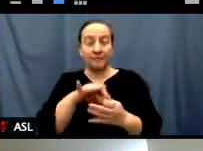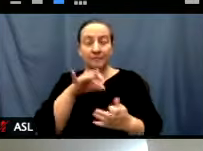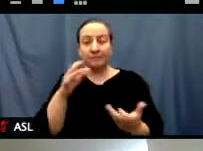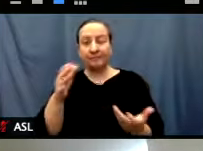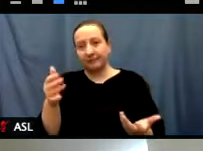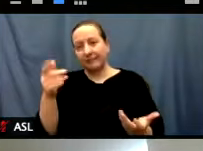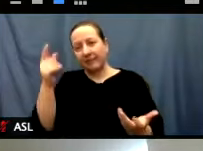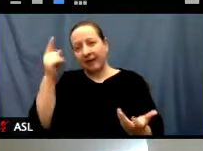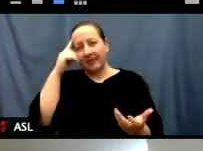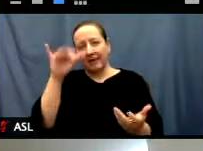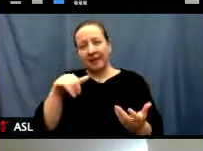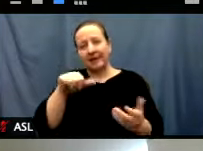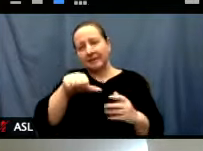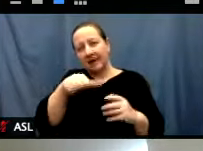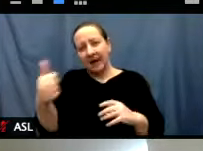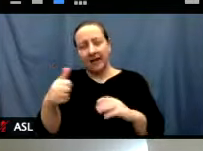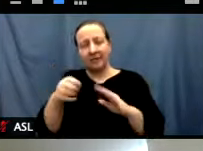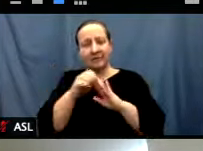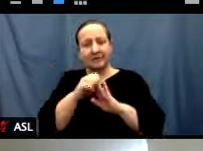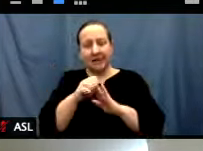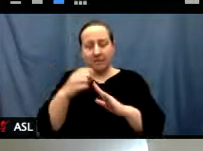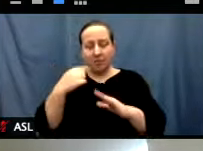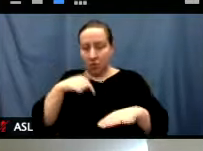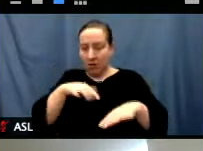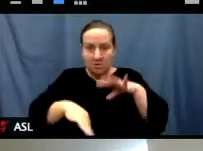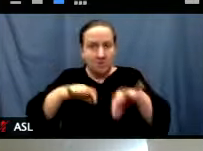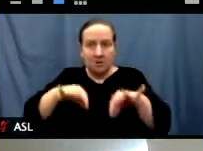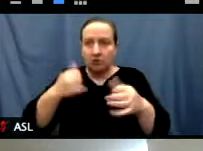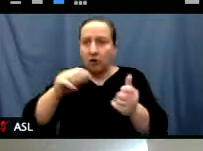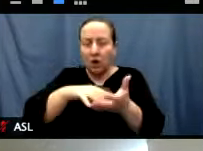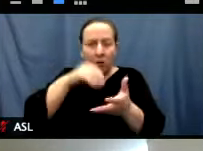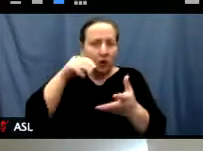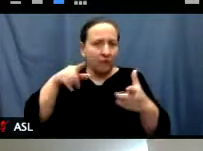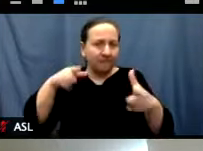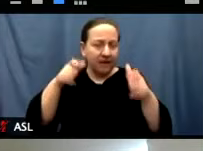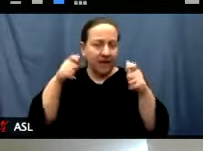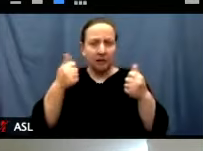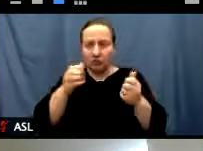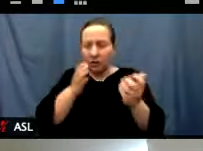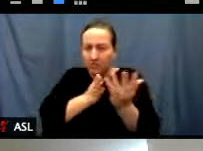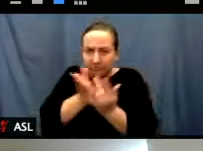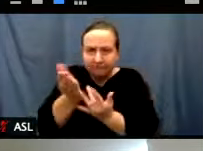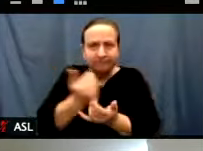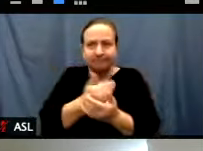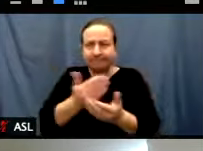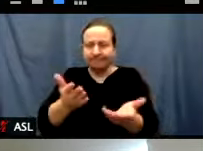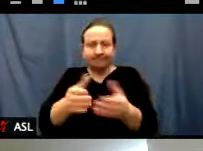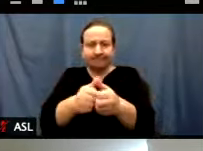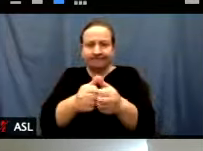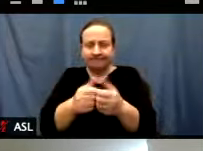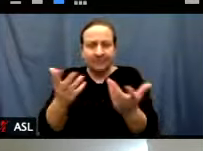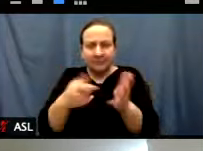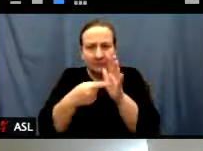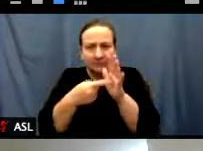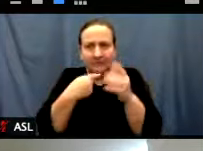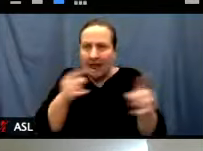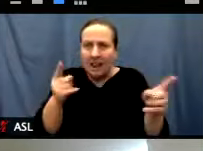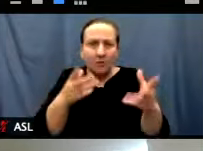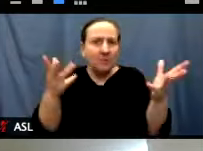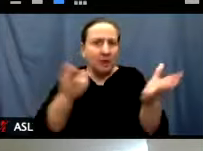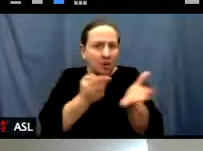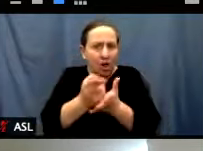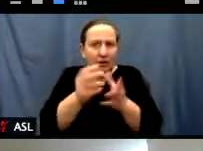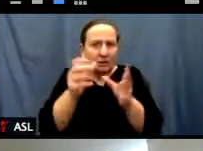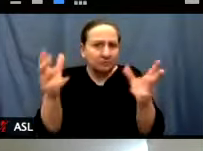another example of rapid learning and wanting to be as transparent and as forthcoming as possible, and working